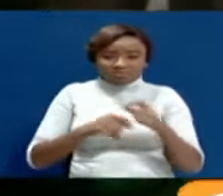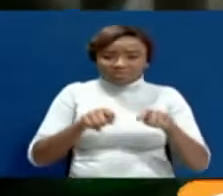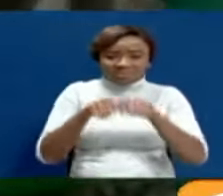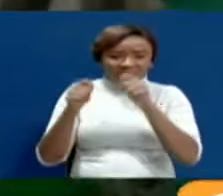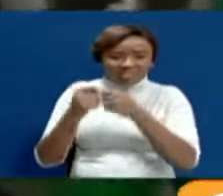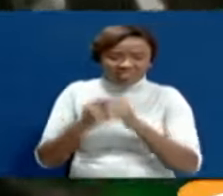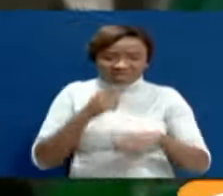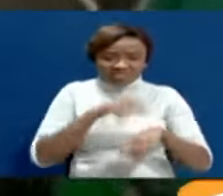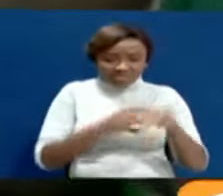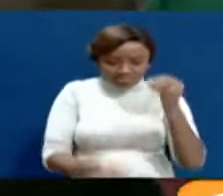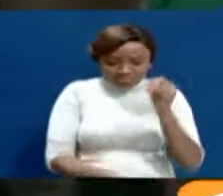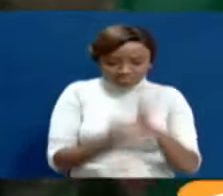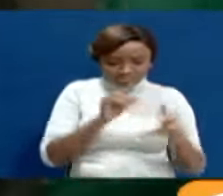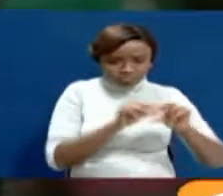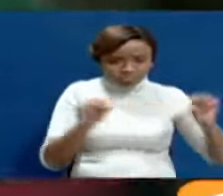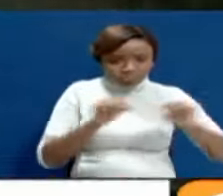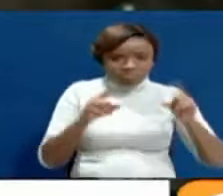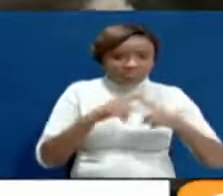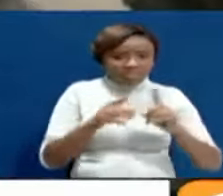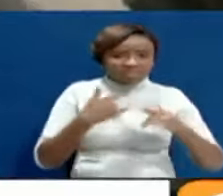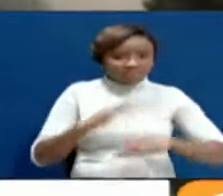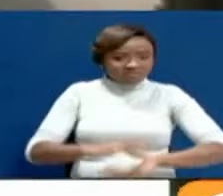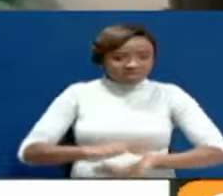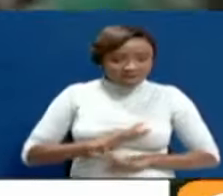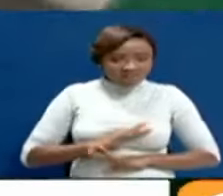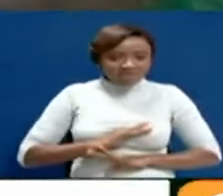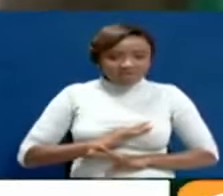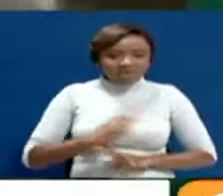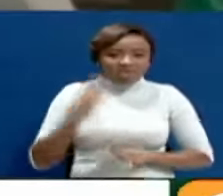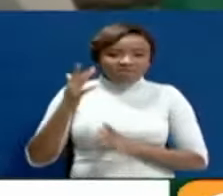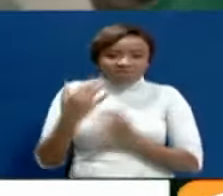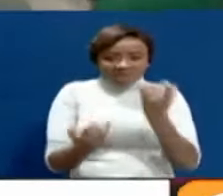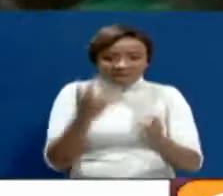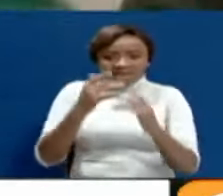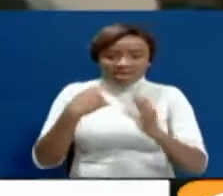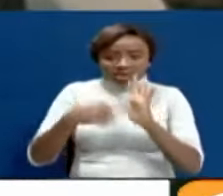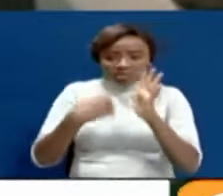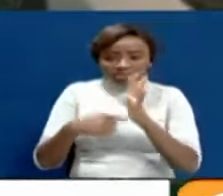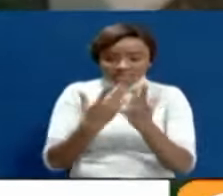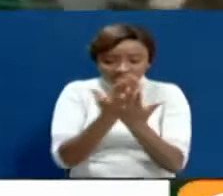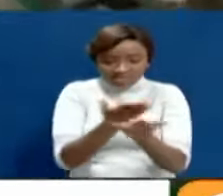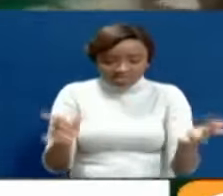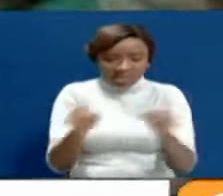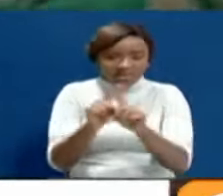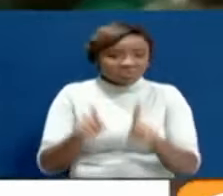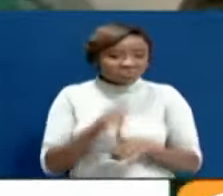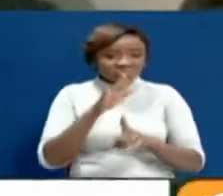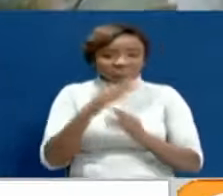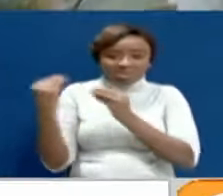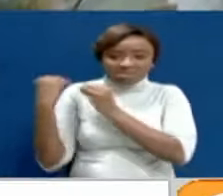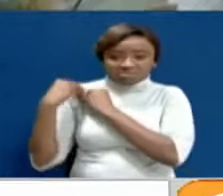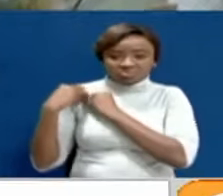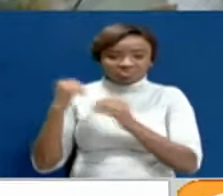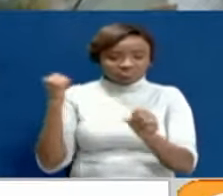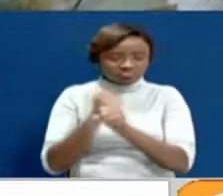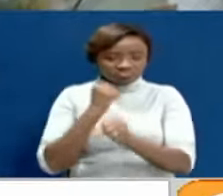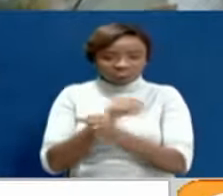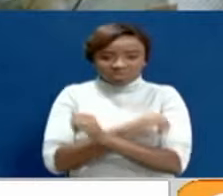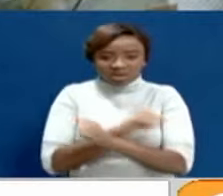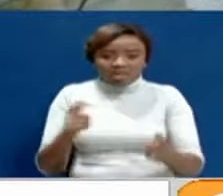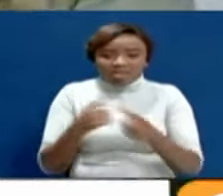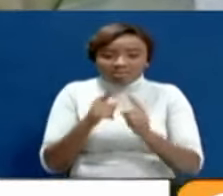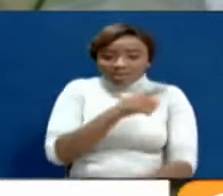oil pipeline without putting adequate fire equipment in place and failed to uphold their statutory duties. The